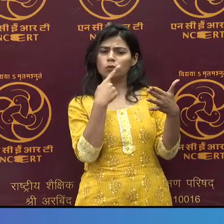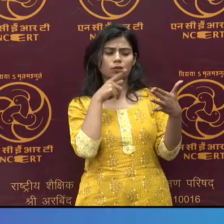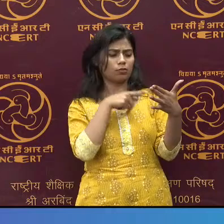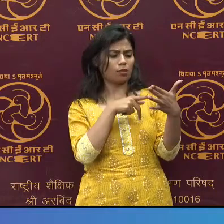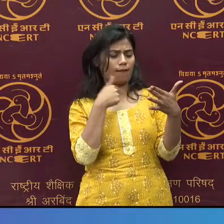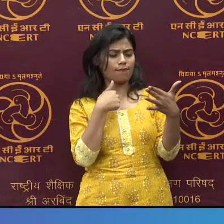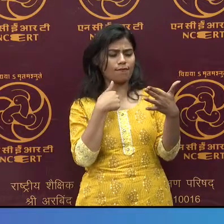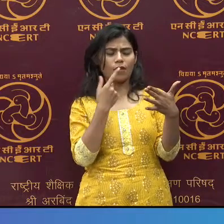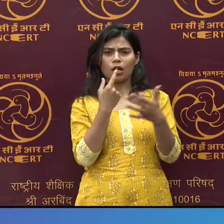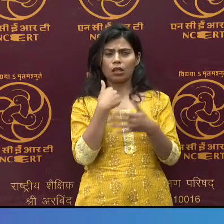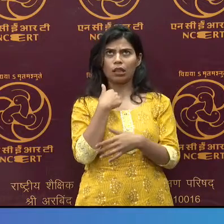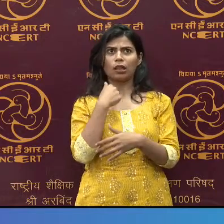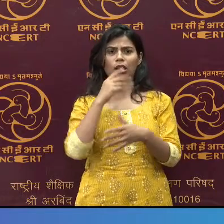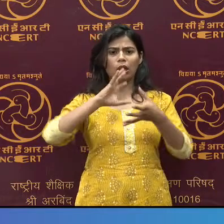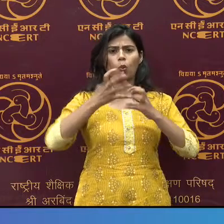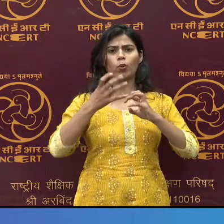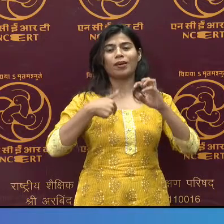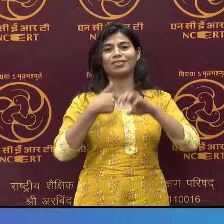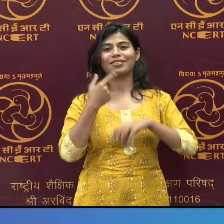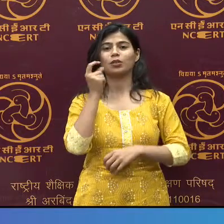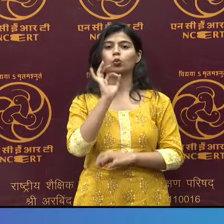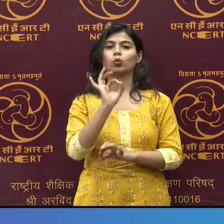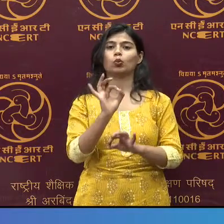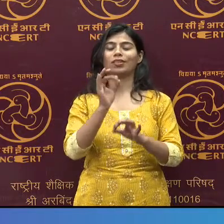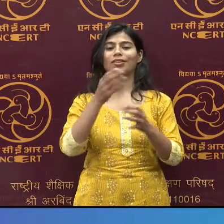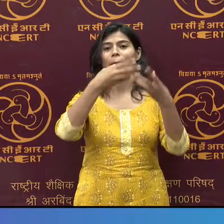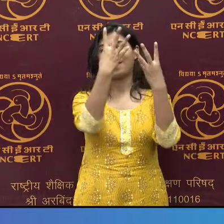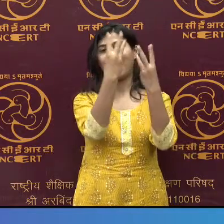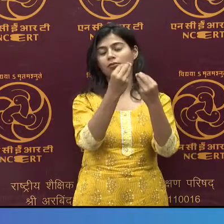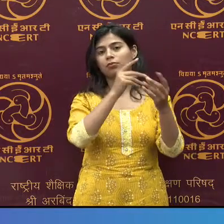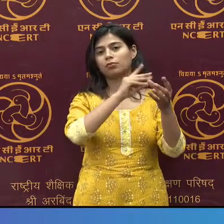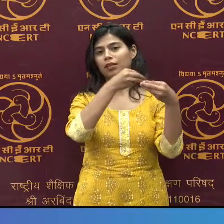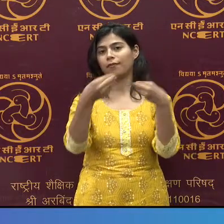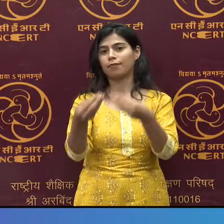you'll automatically get good marks.